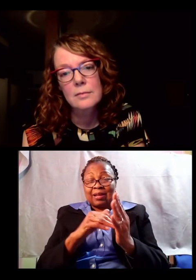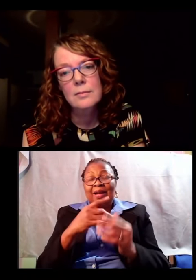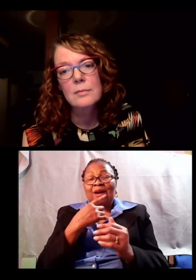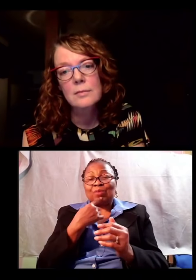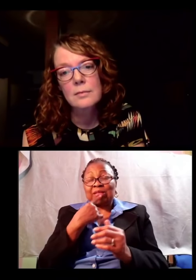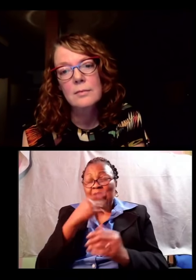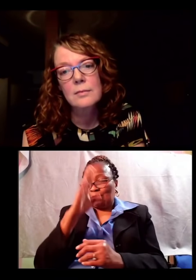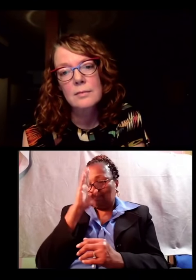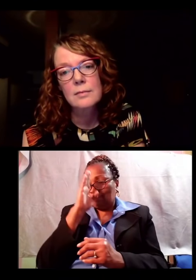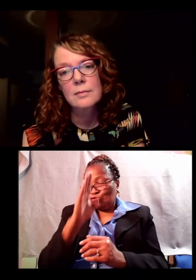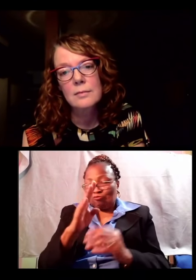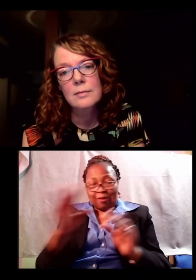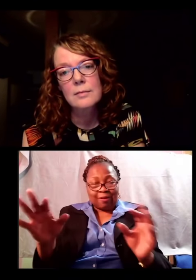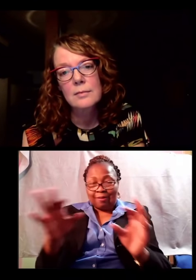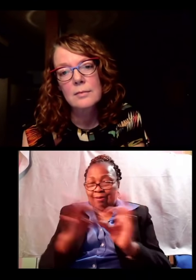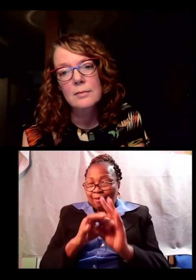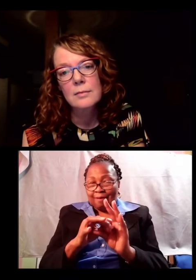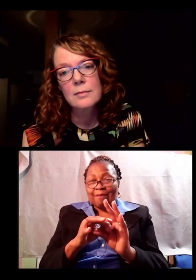line,